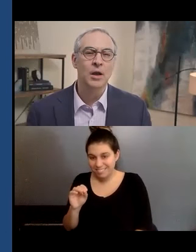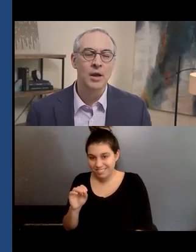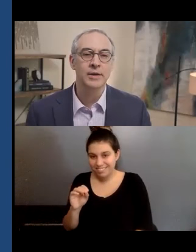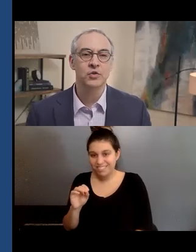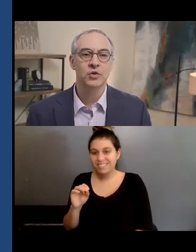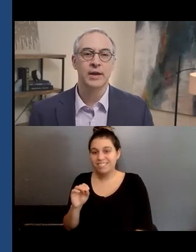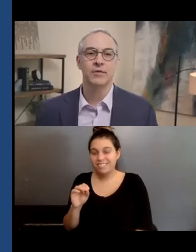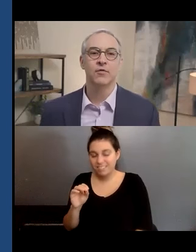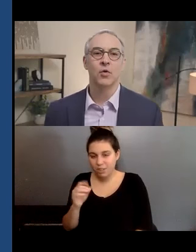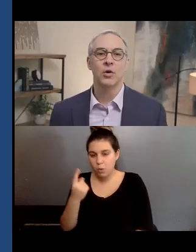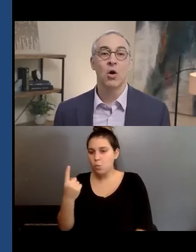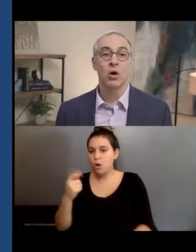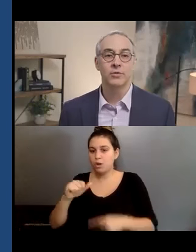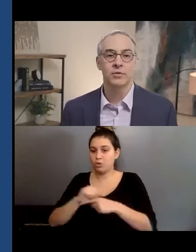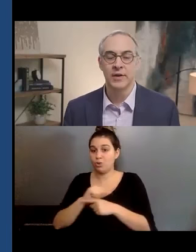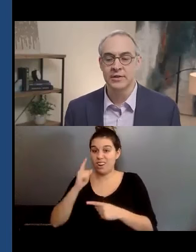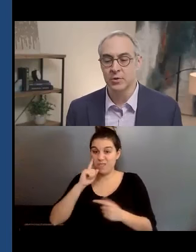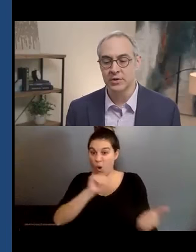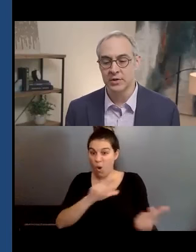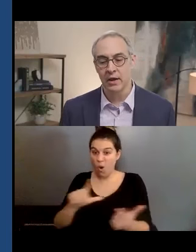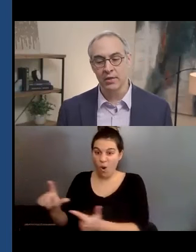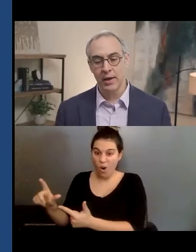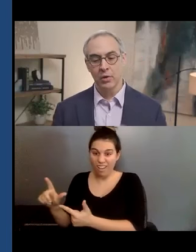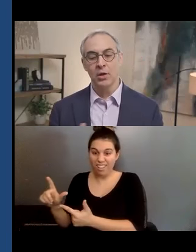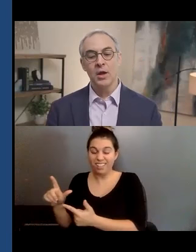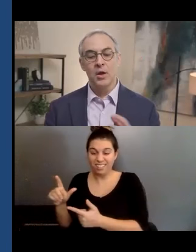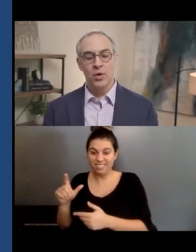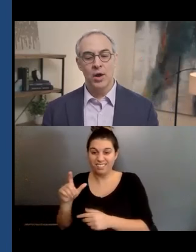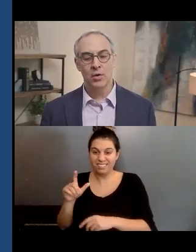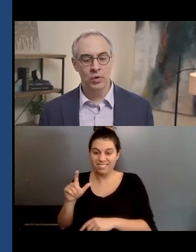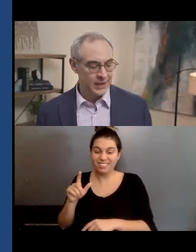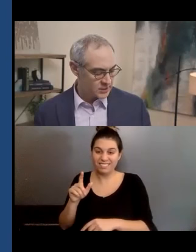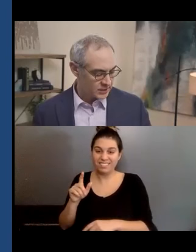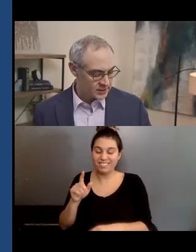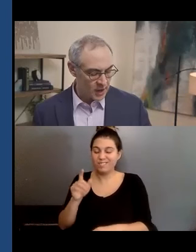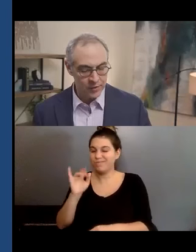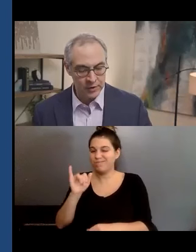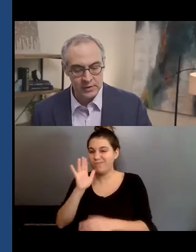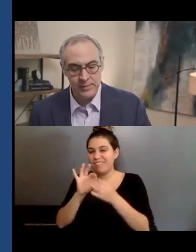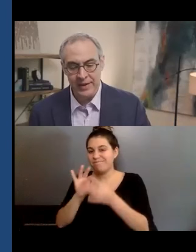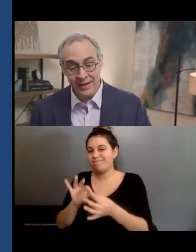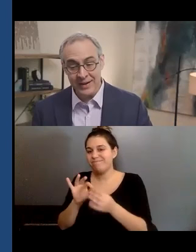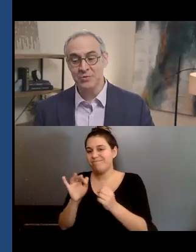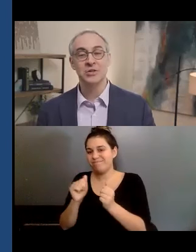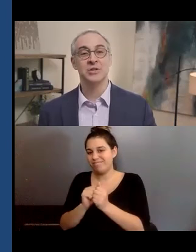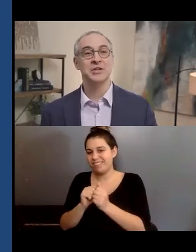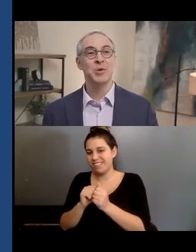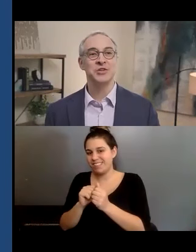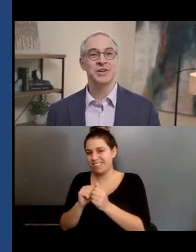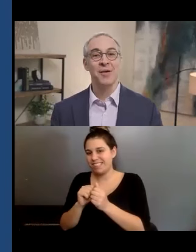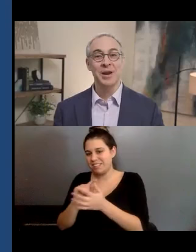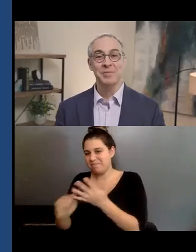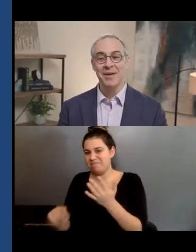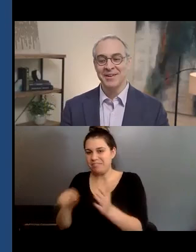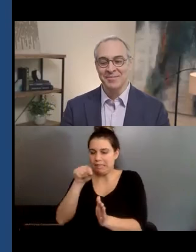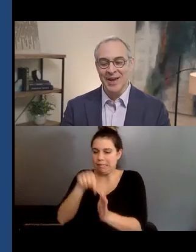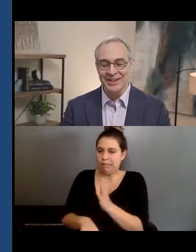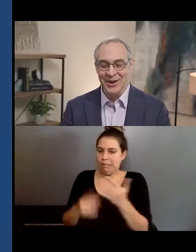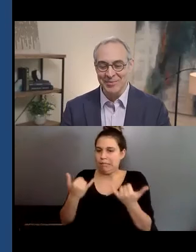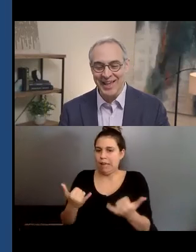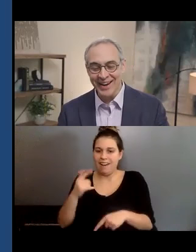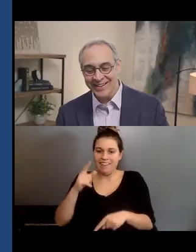a kind of training for all defense personnel that will relate to these others. Can't get it too much into this project now, but I'd be happy